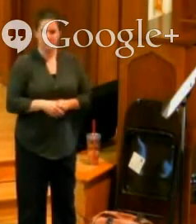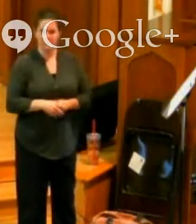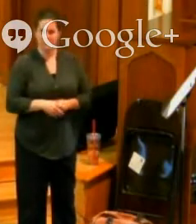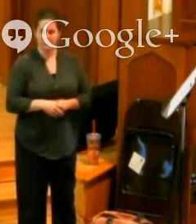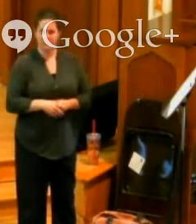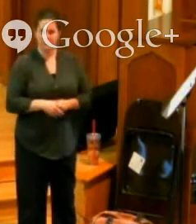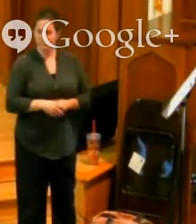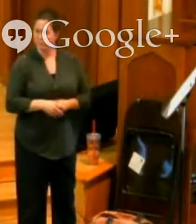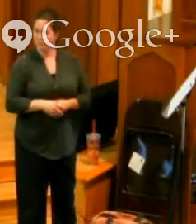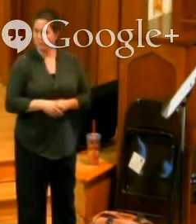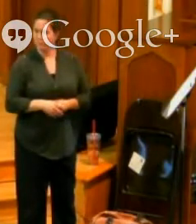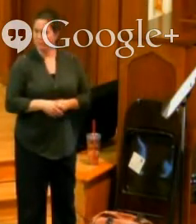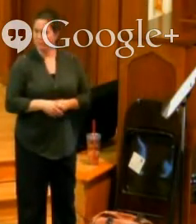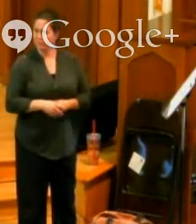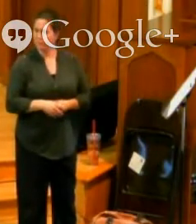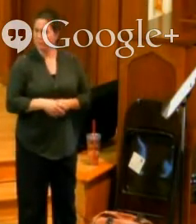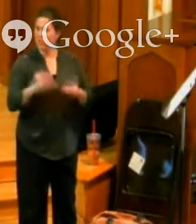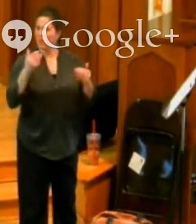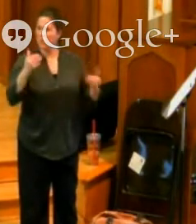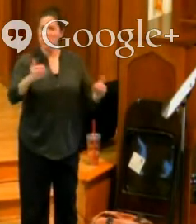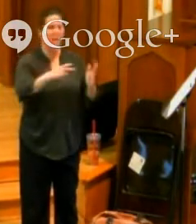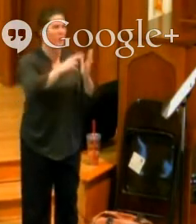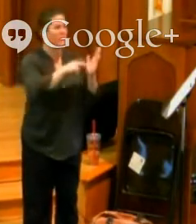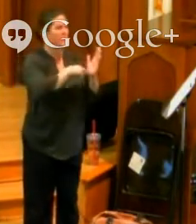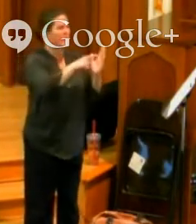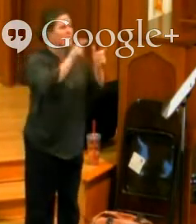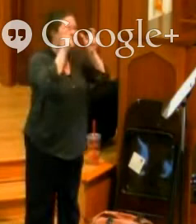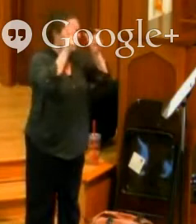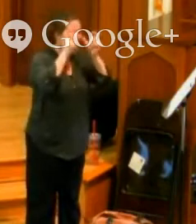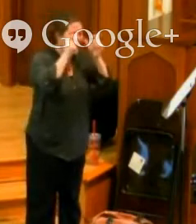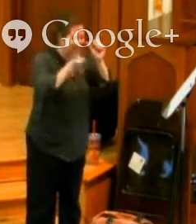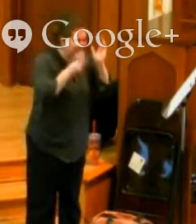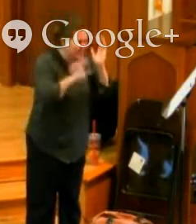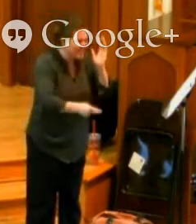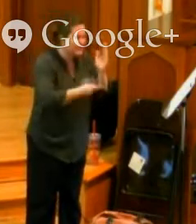draw it. You can read it too because you have glasses on.